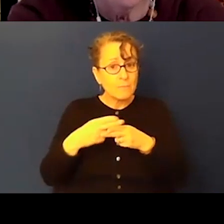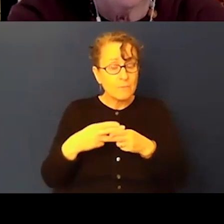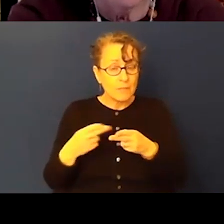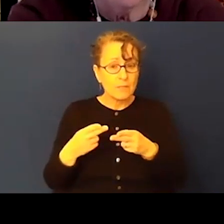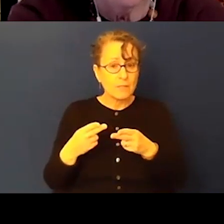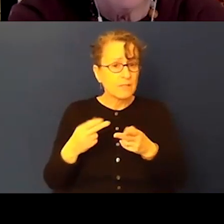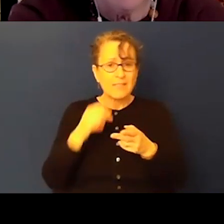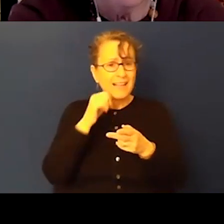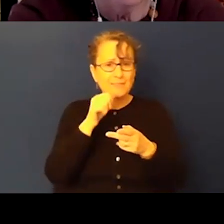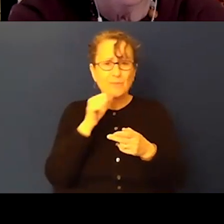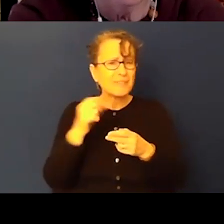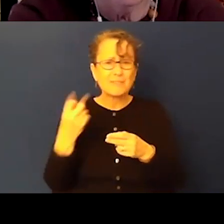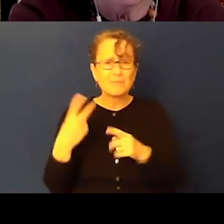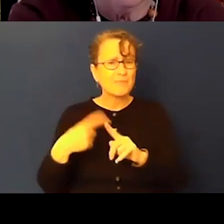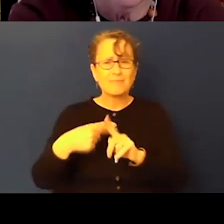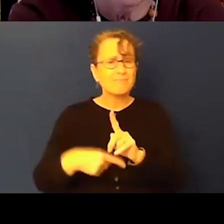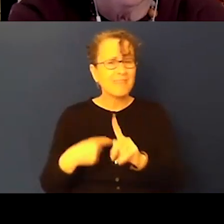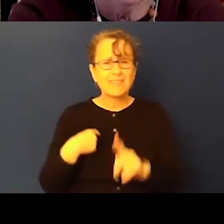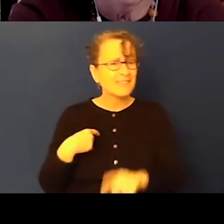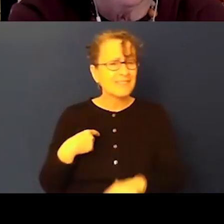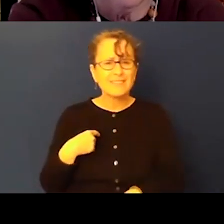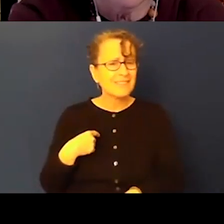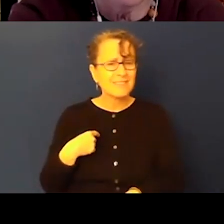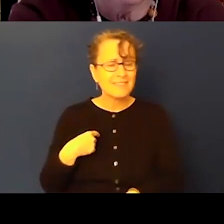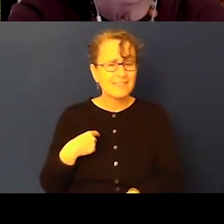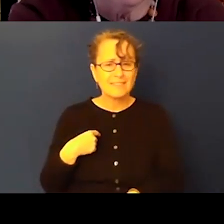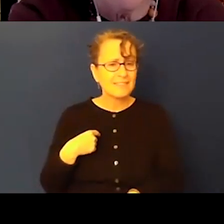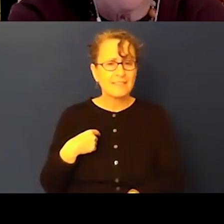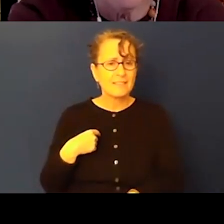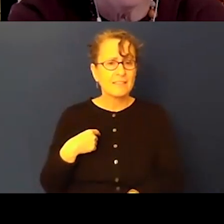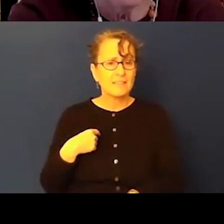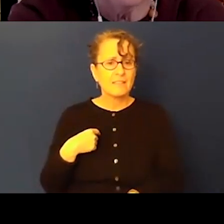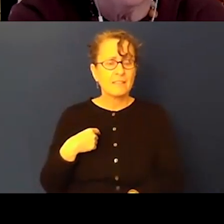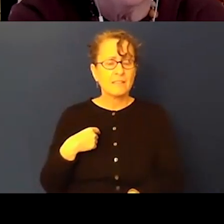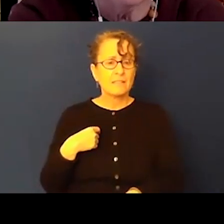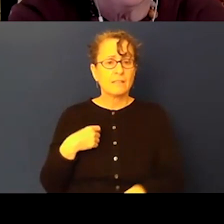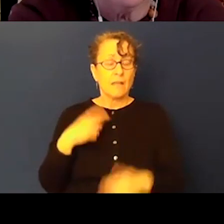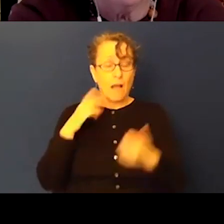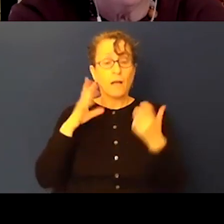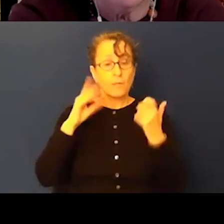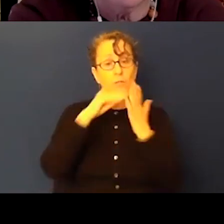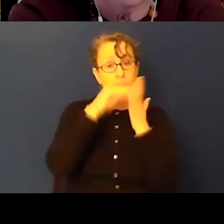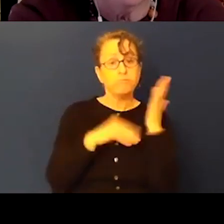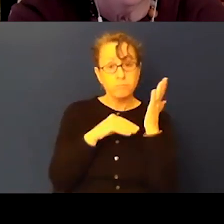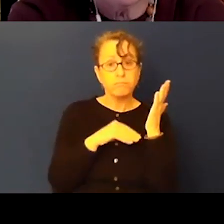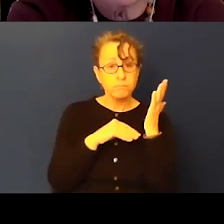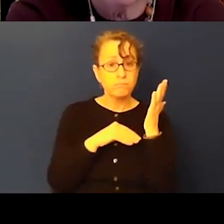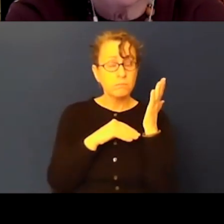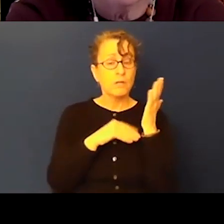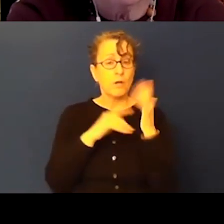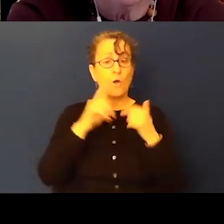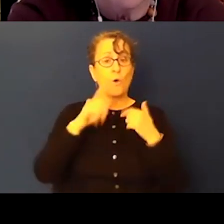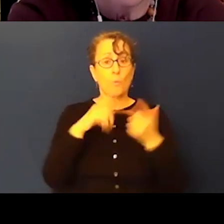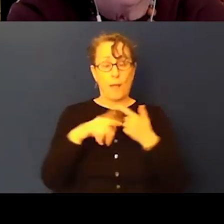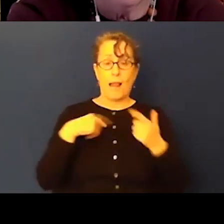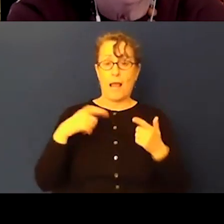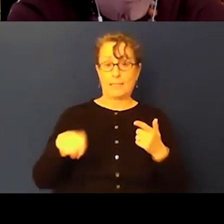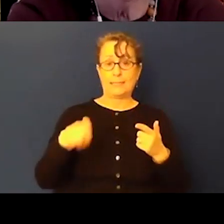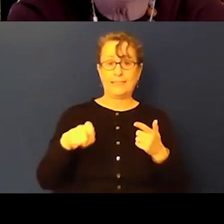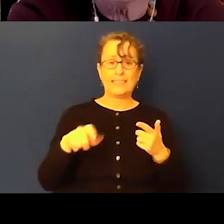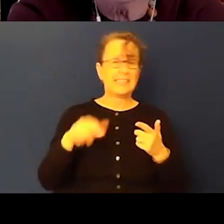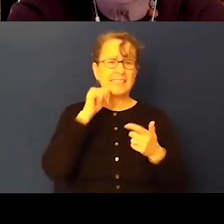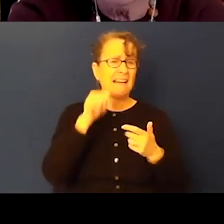need that I could log, you know, and it would be exceptional.